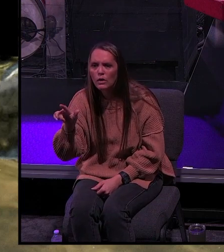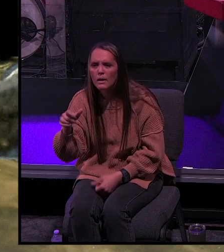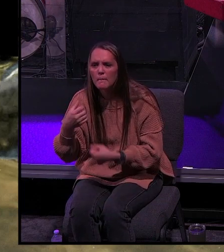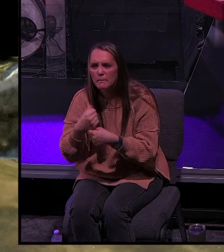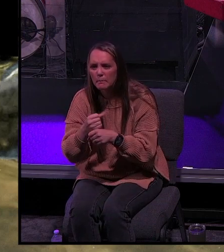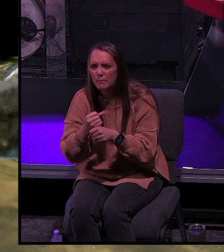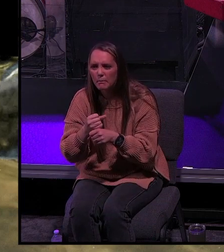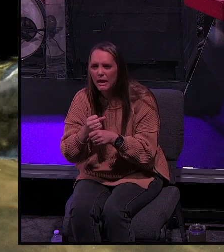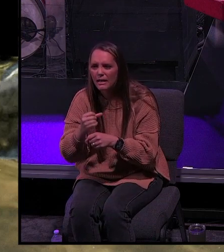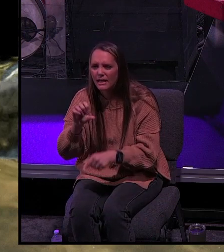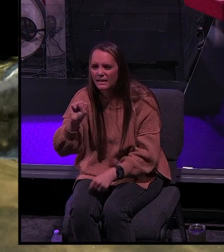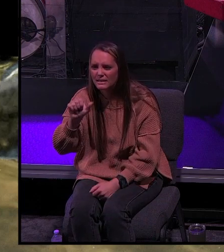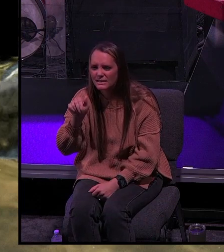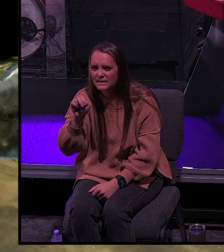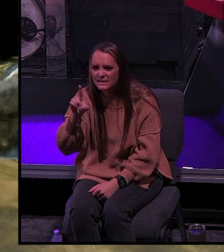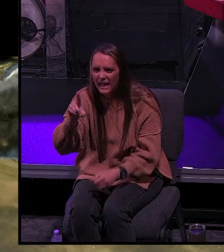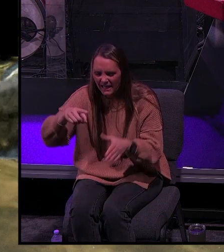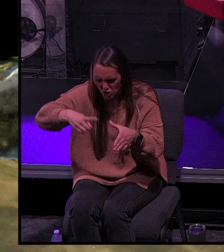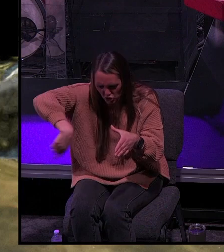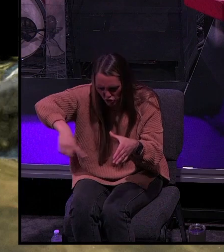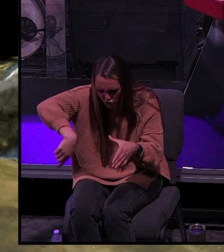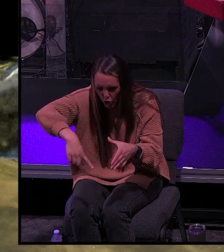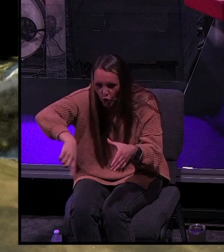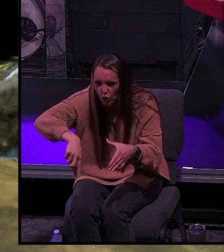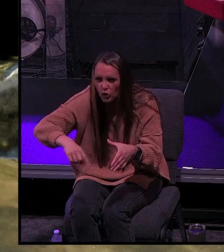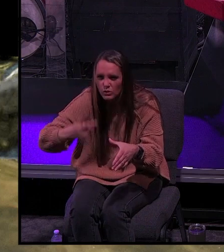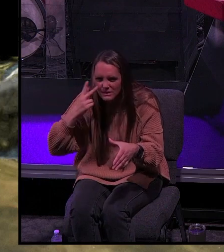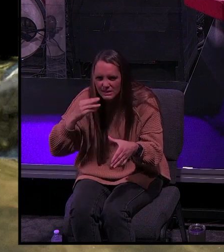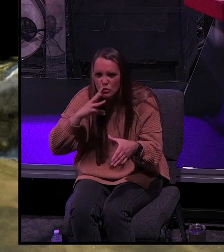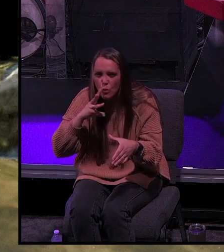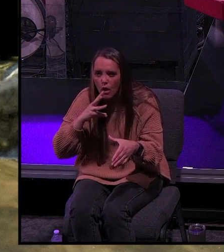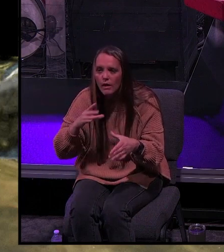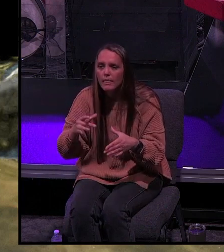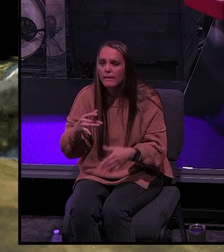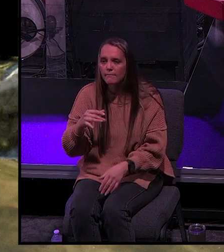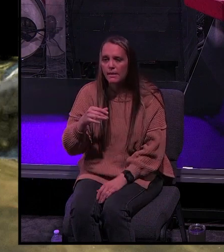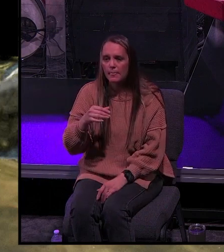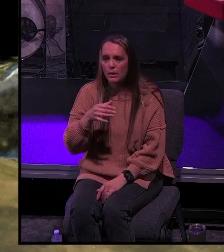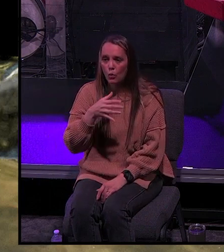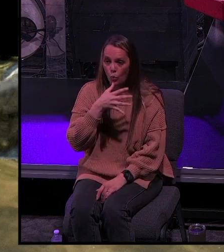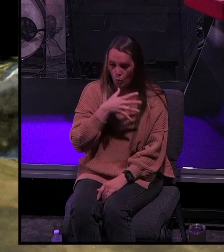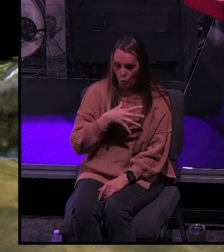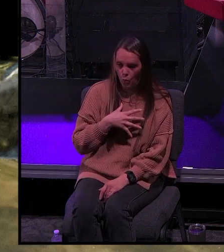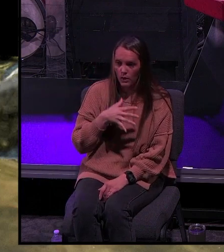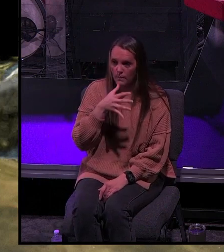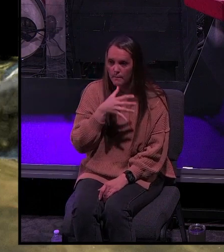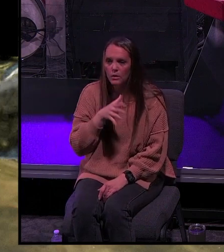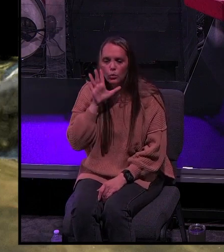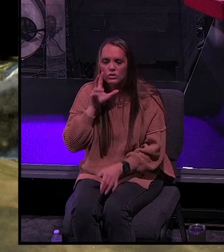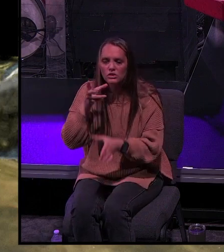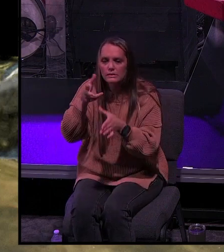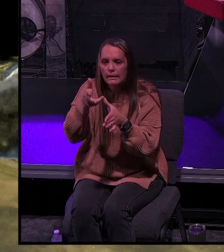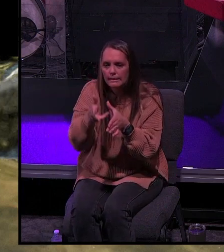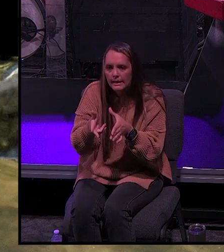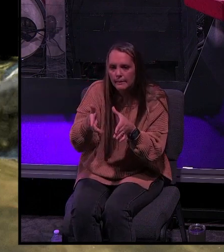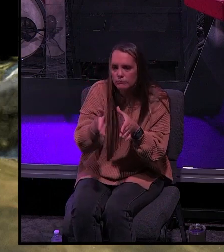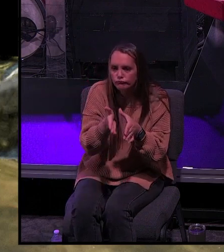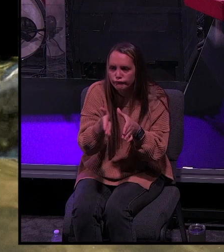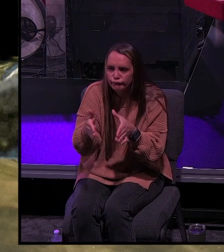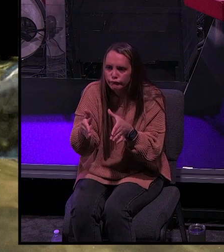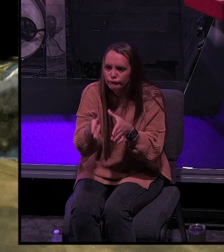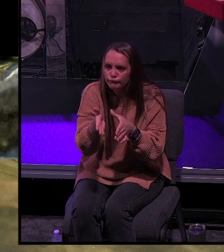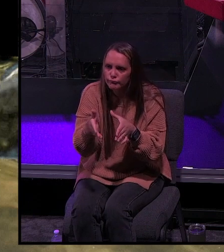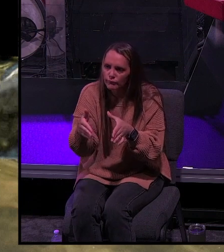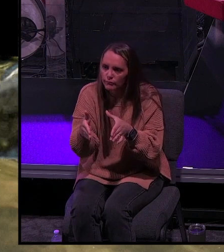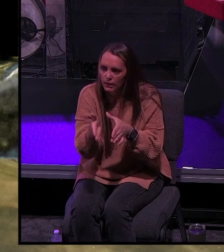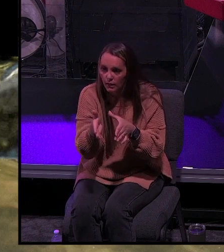sandy, circular, shallow beds right there. And oftentimes the female will just kind of sit right there on top of the bed, just sort of sitting there fanning the bed.